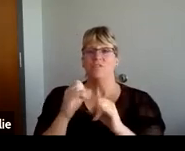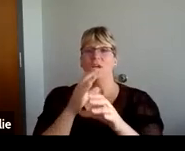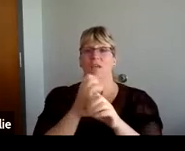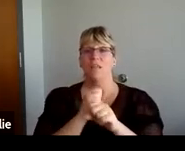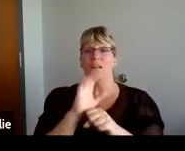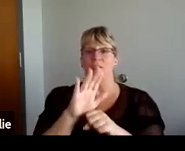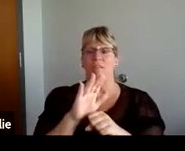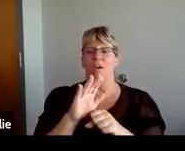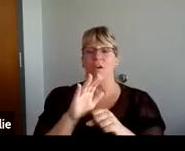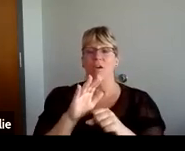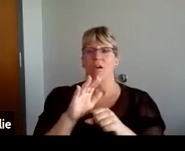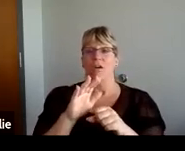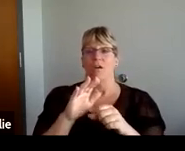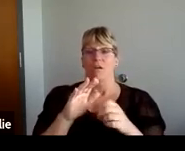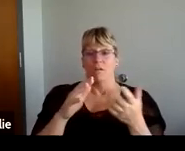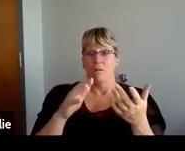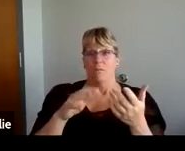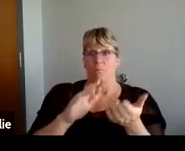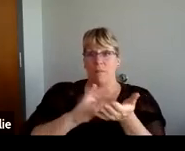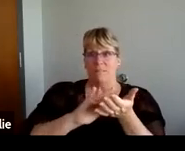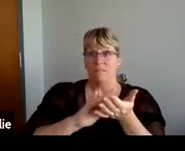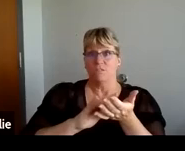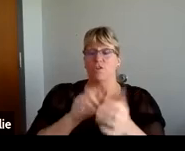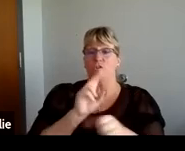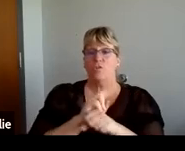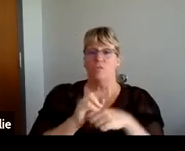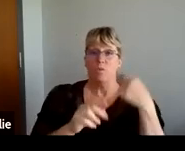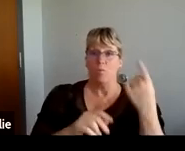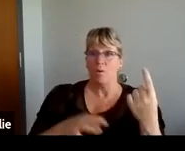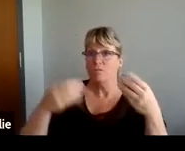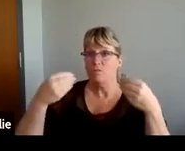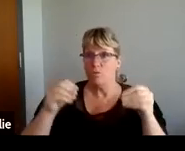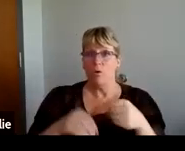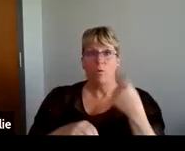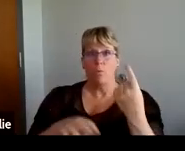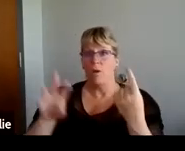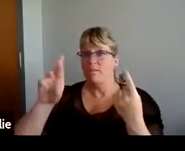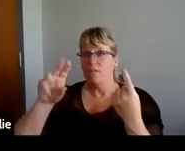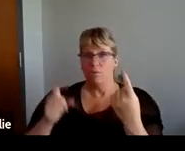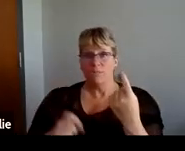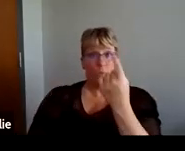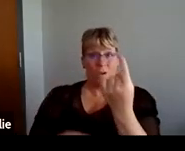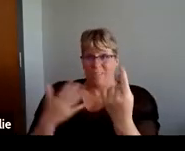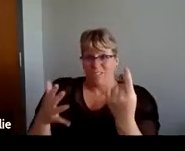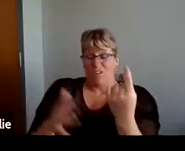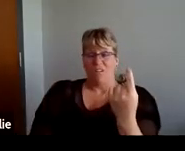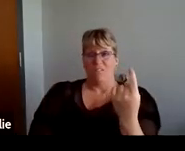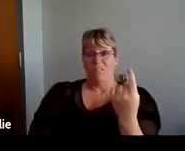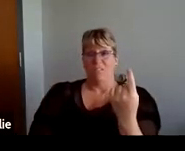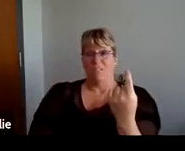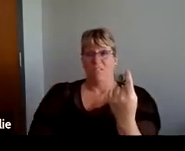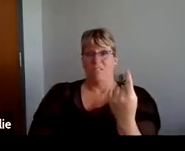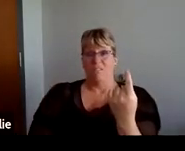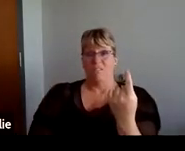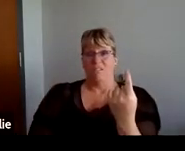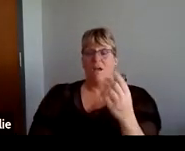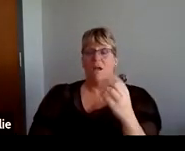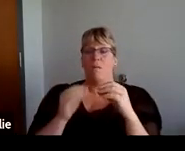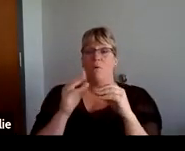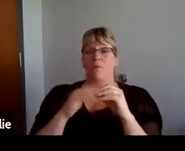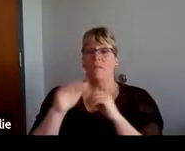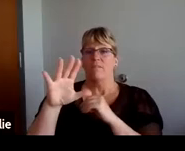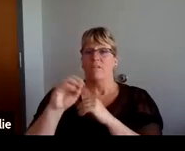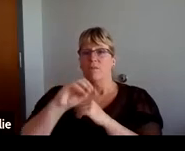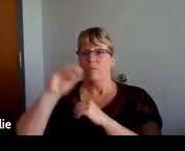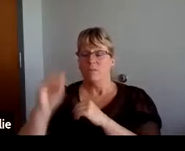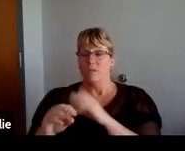prescriptions from only one prescriber, using only one pharmacy. And more often than not, over 50%, well